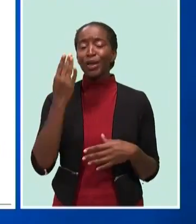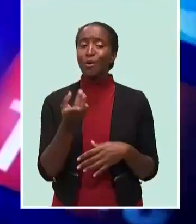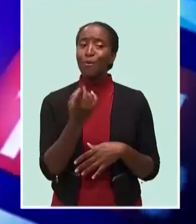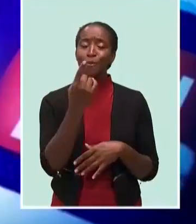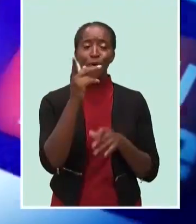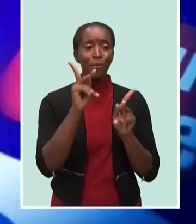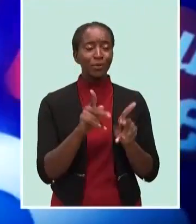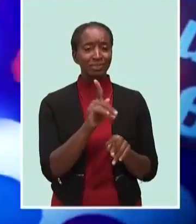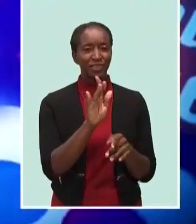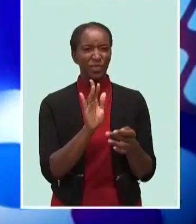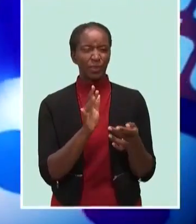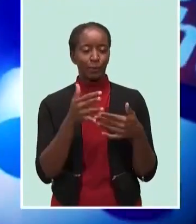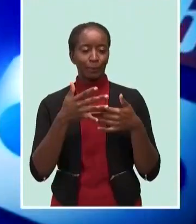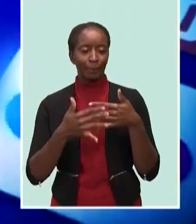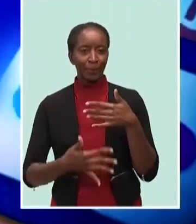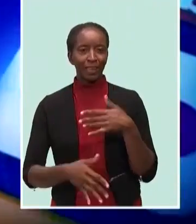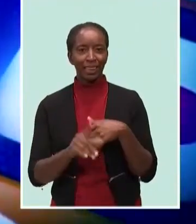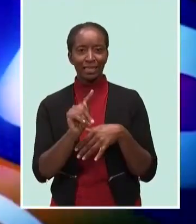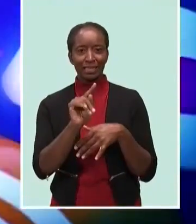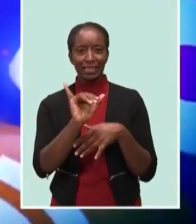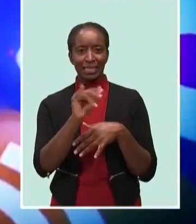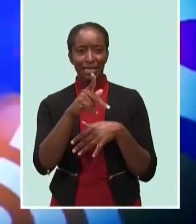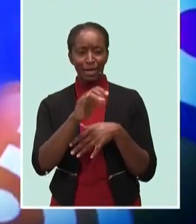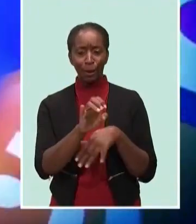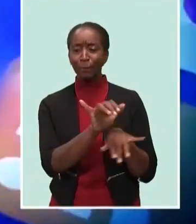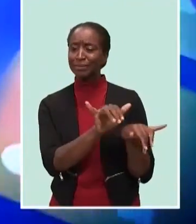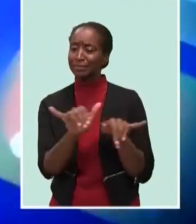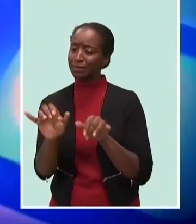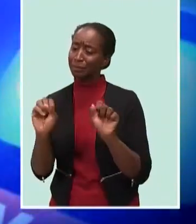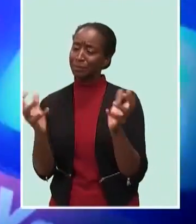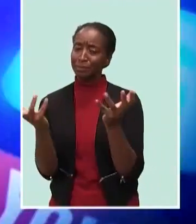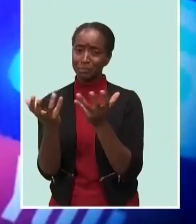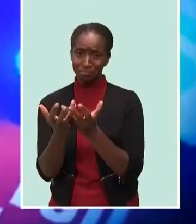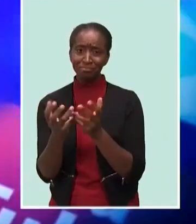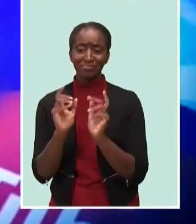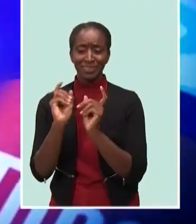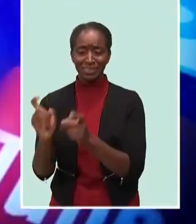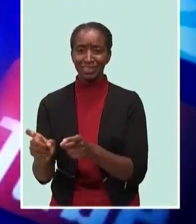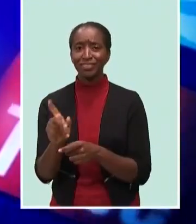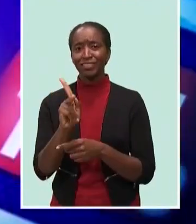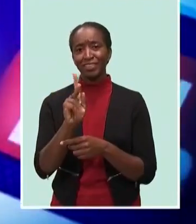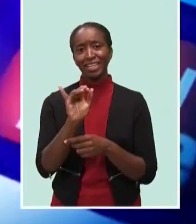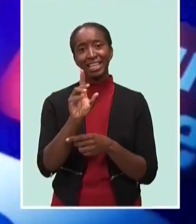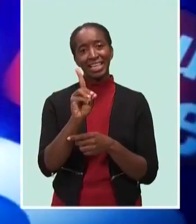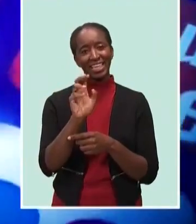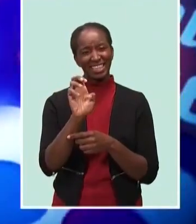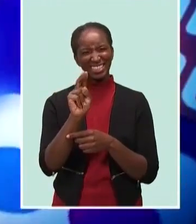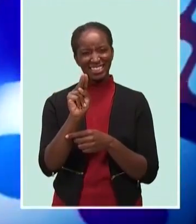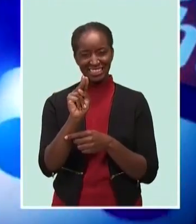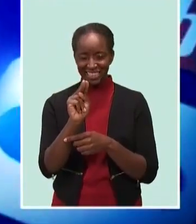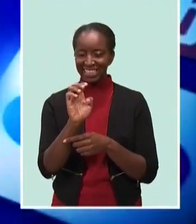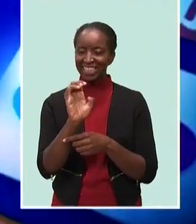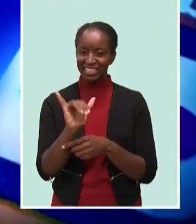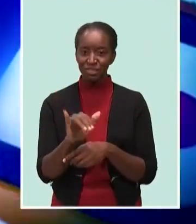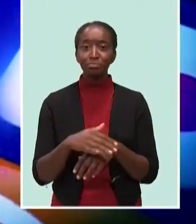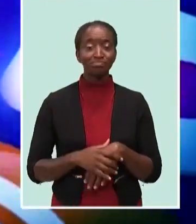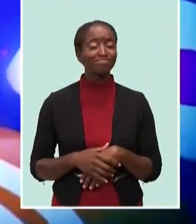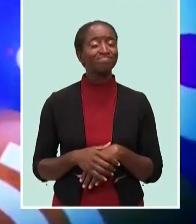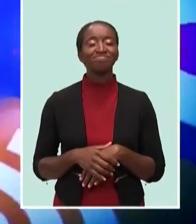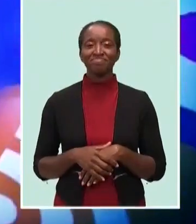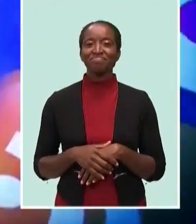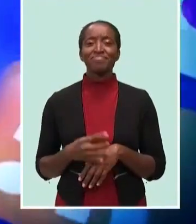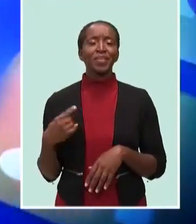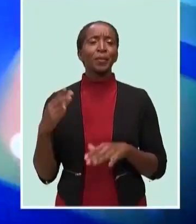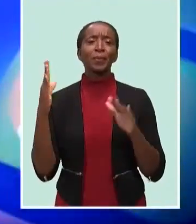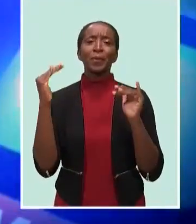match. Well, let's hope the people featured in those 2 previous videos get the assistance they need and have